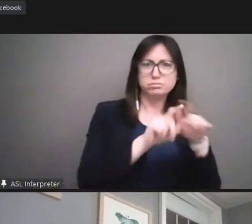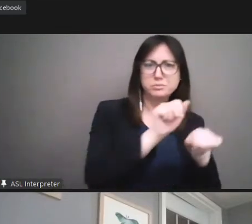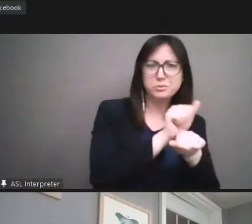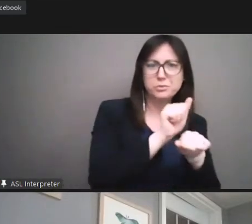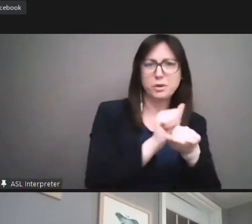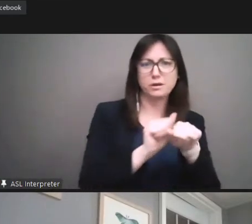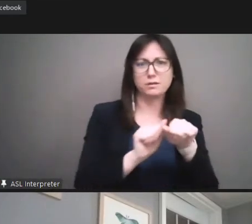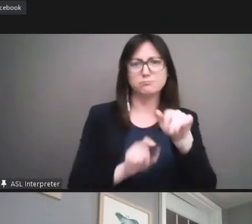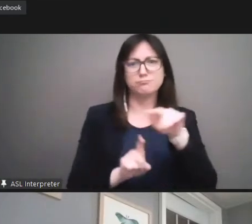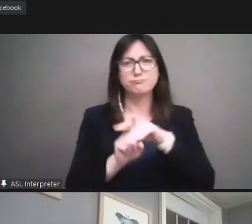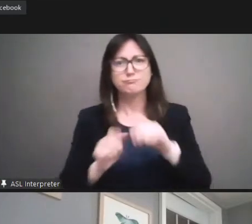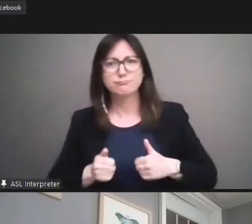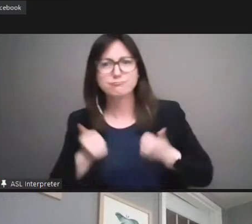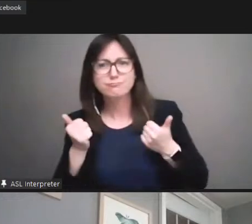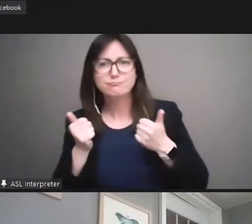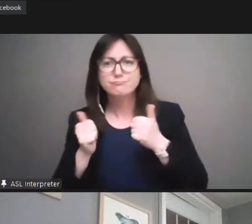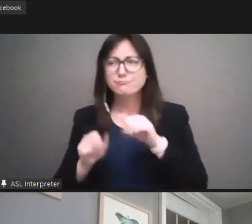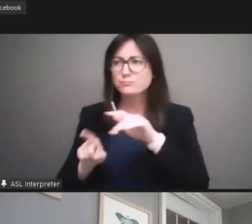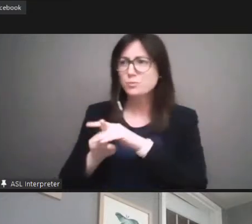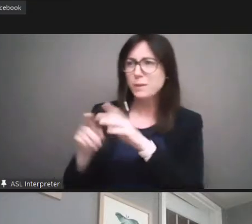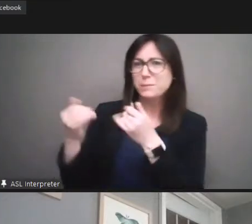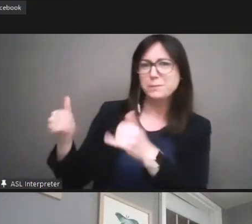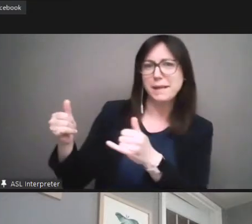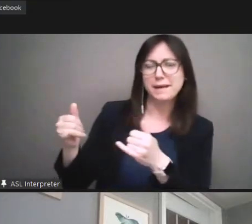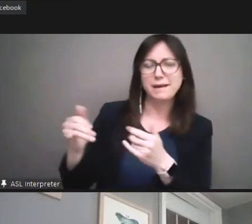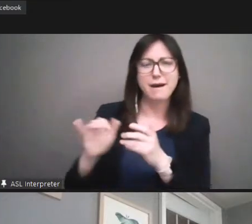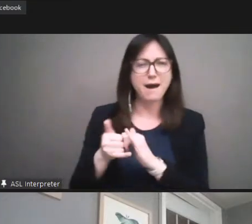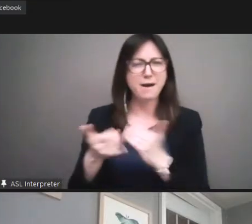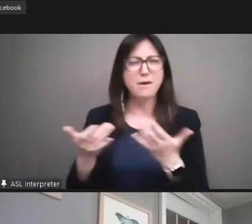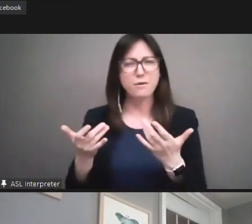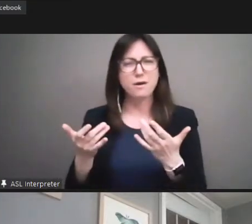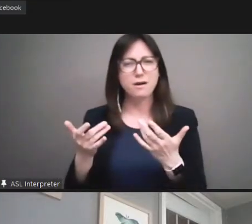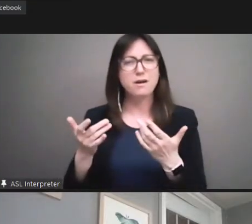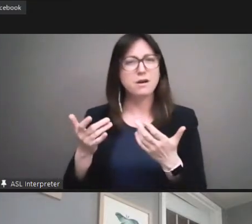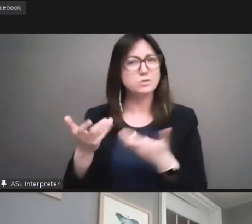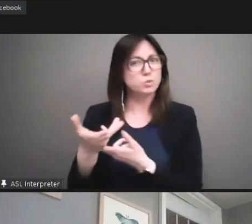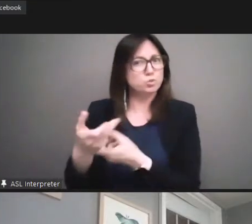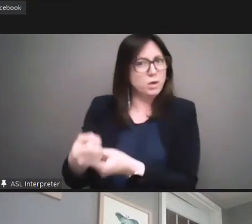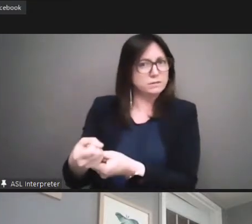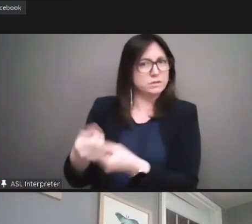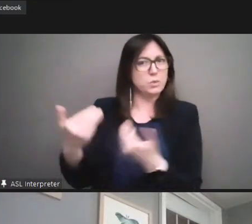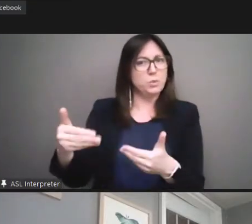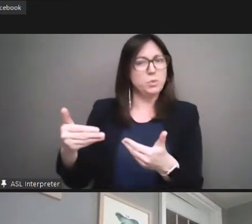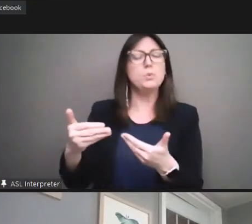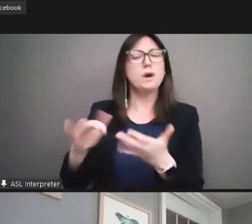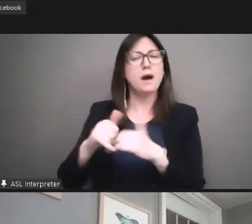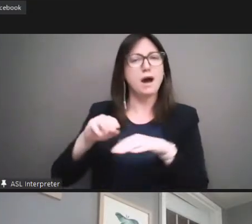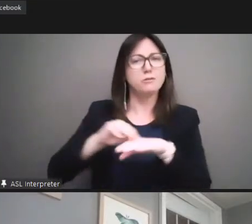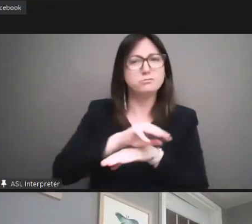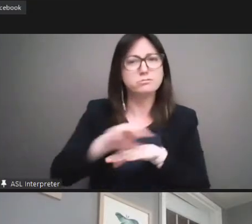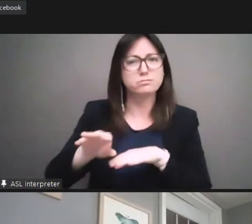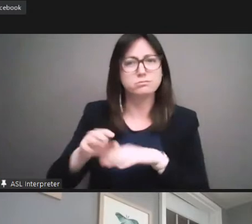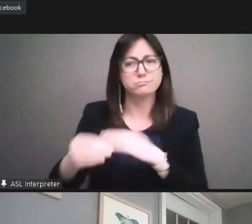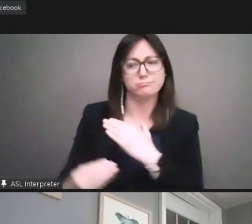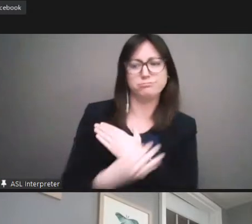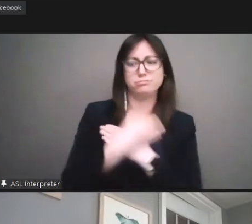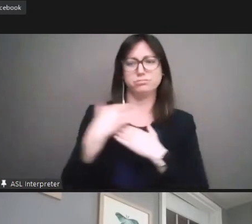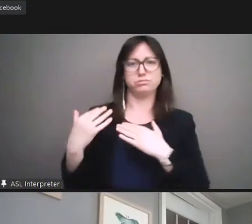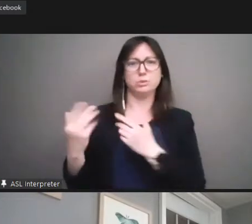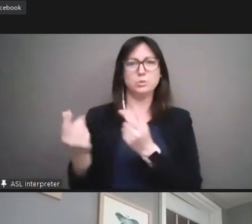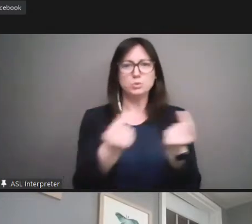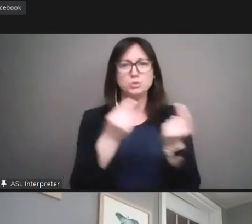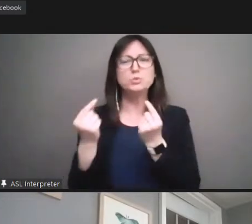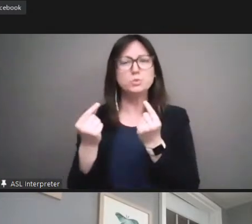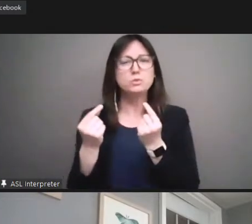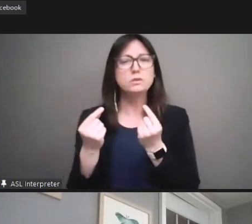play? So with this overarching question in mind, I'd love to hear some early reflections on that